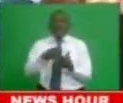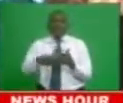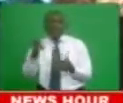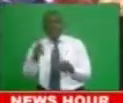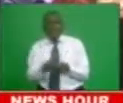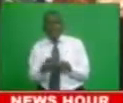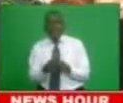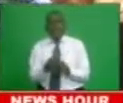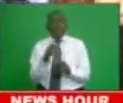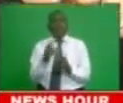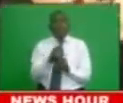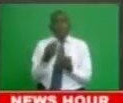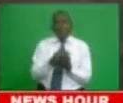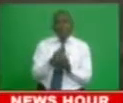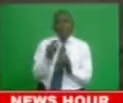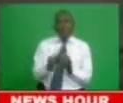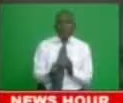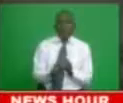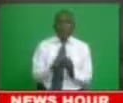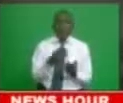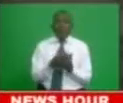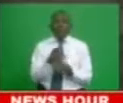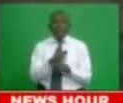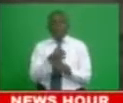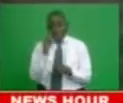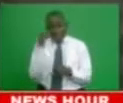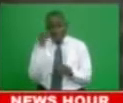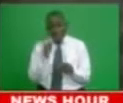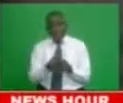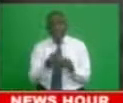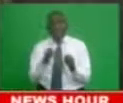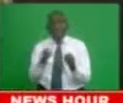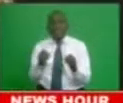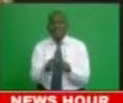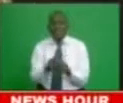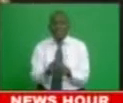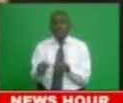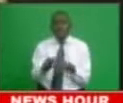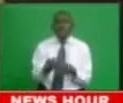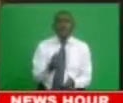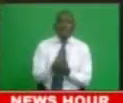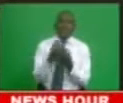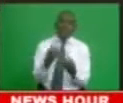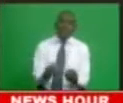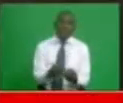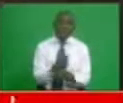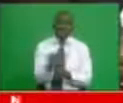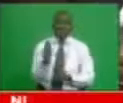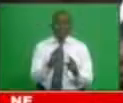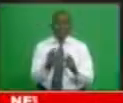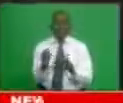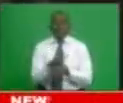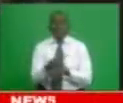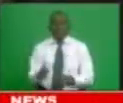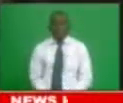the devaluation of the local currency. They therefore asked government, as a matter of urgency, to do something about it to save businesses from